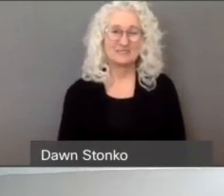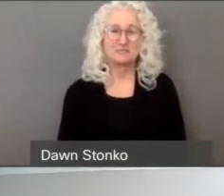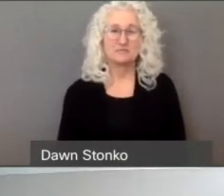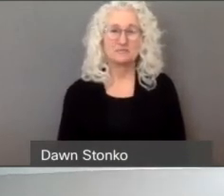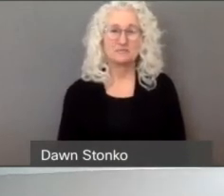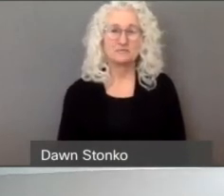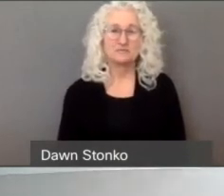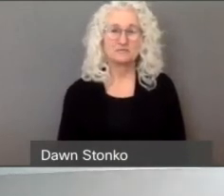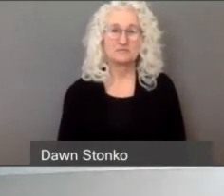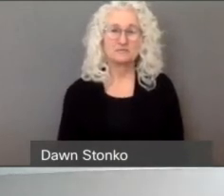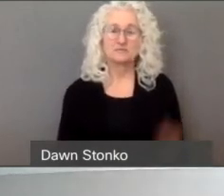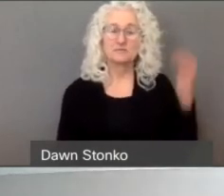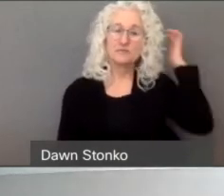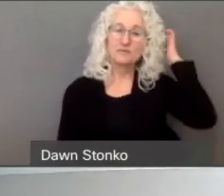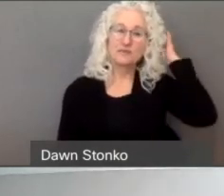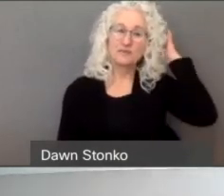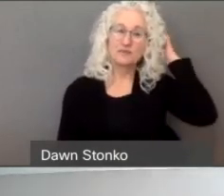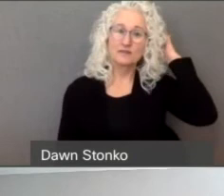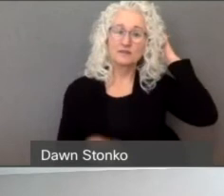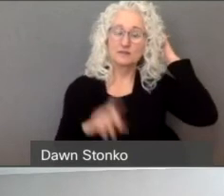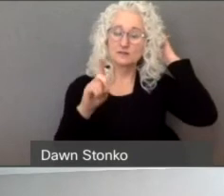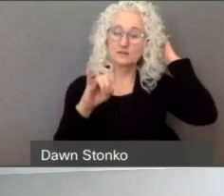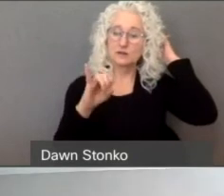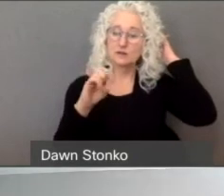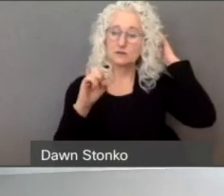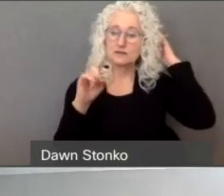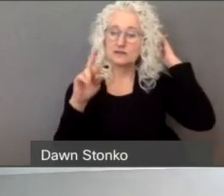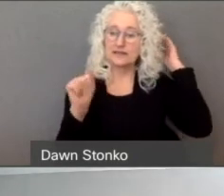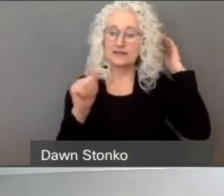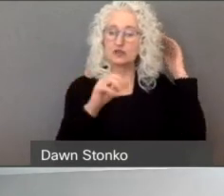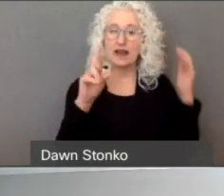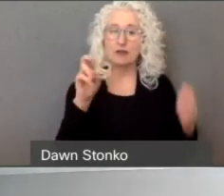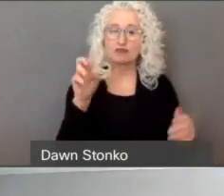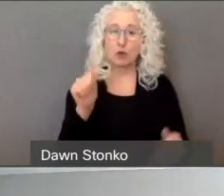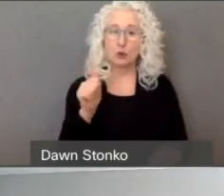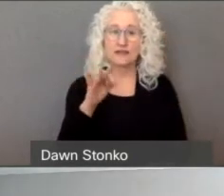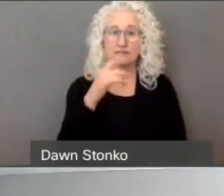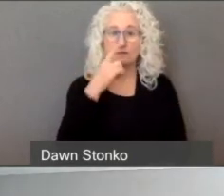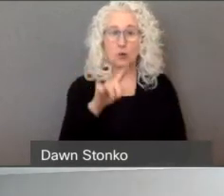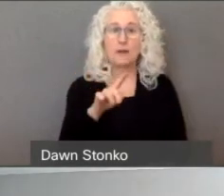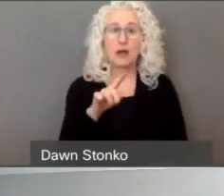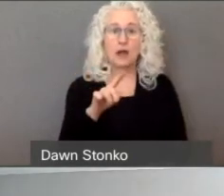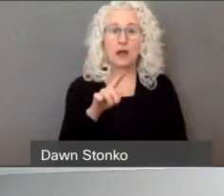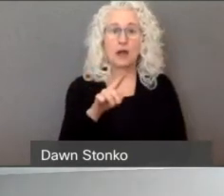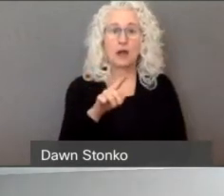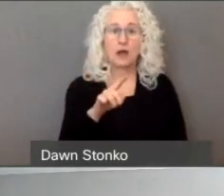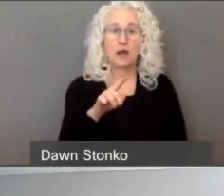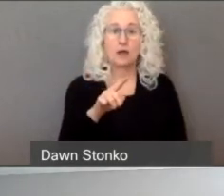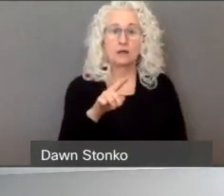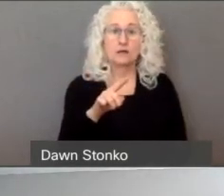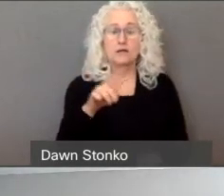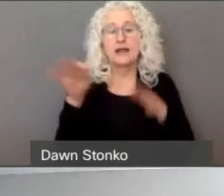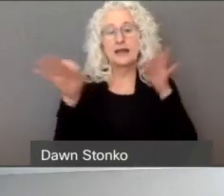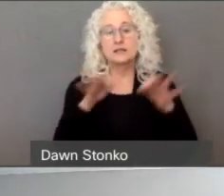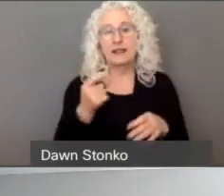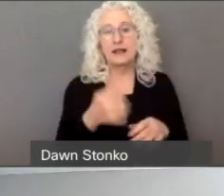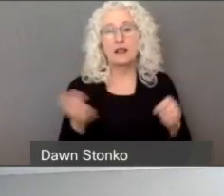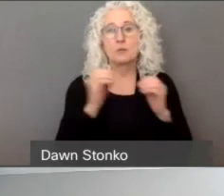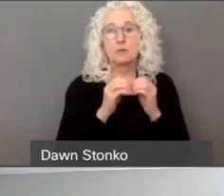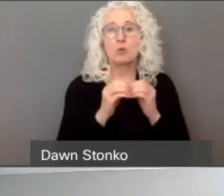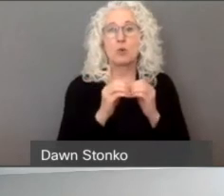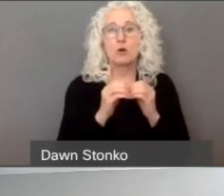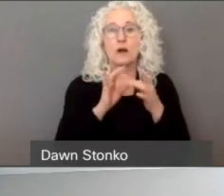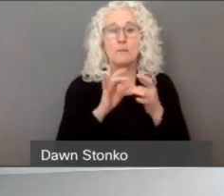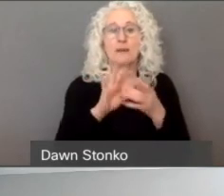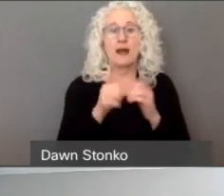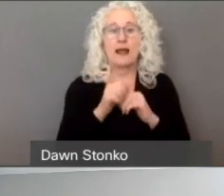And so Deidre and Rosa, I wanted to, if you guys could just go into a little bit more about how